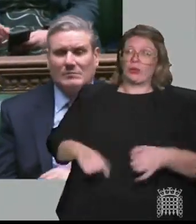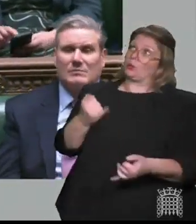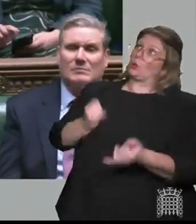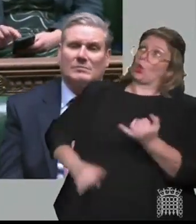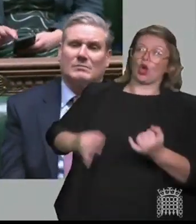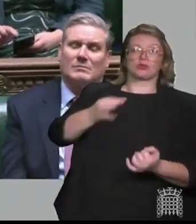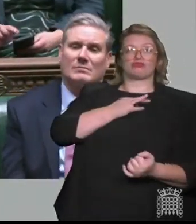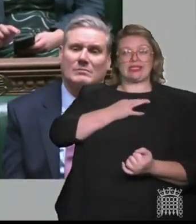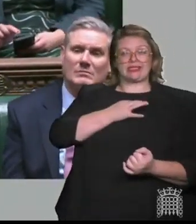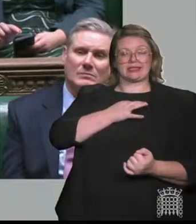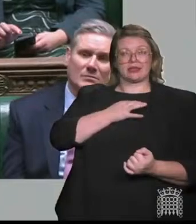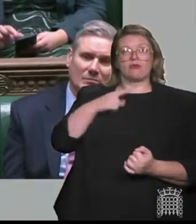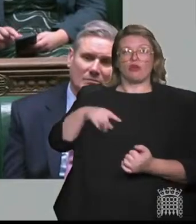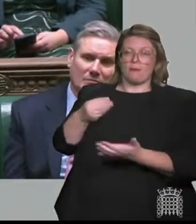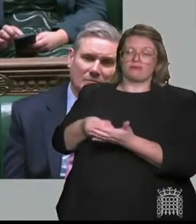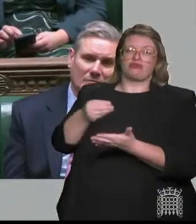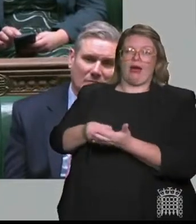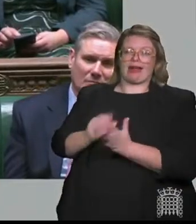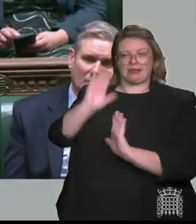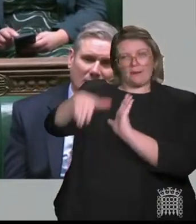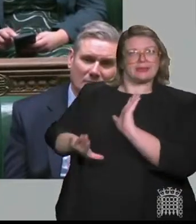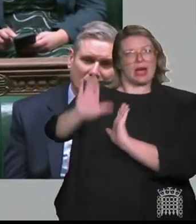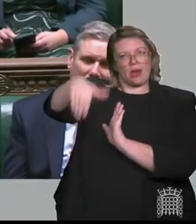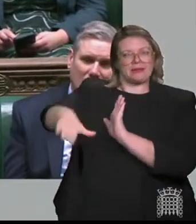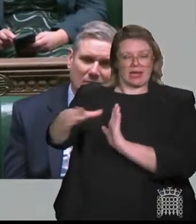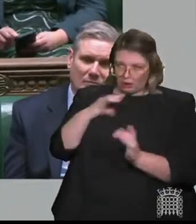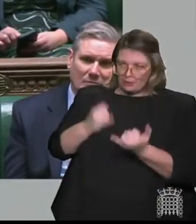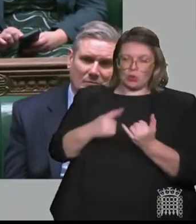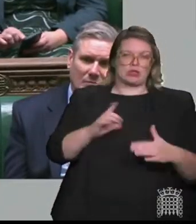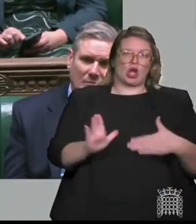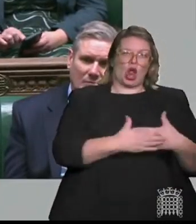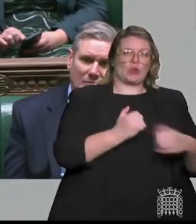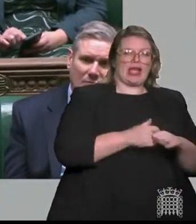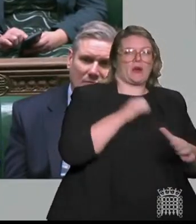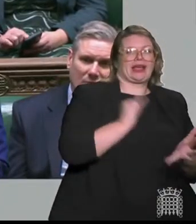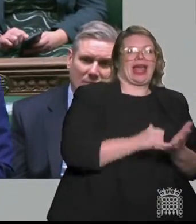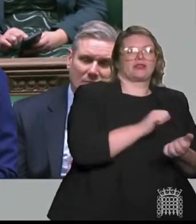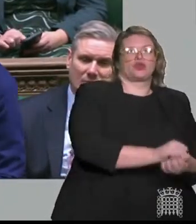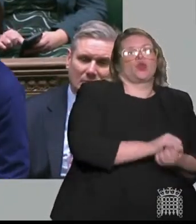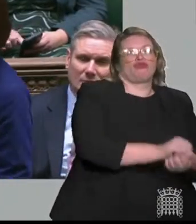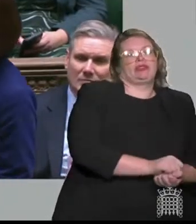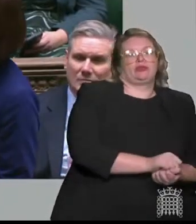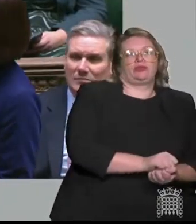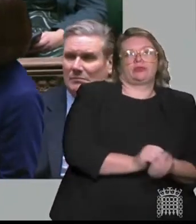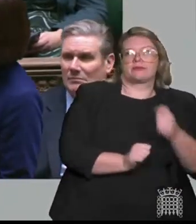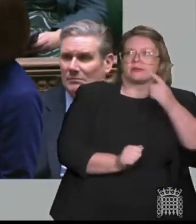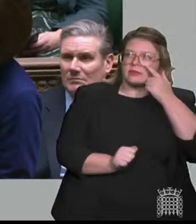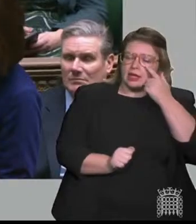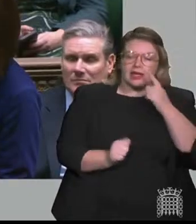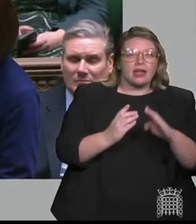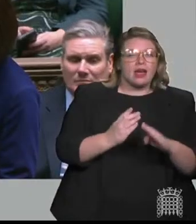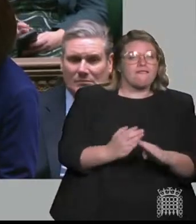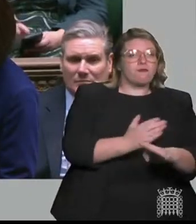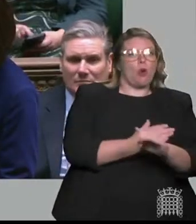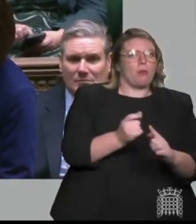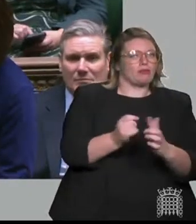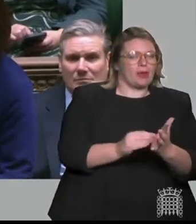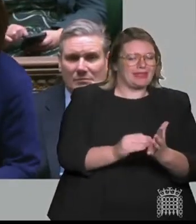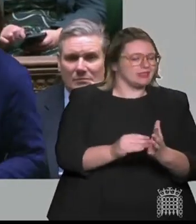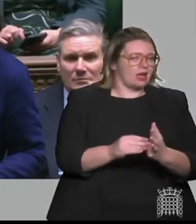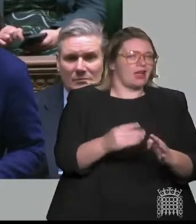to the huge fluctuations in international energy markets. While the former Prime Minister, that's 4 Prime Ministers